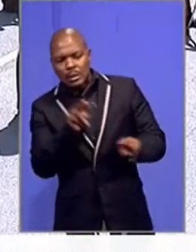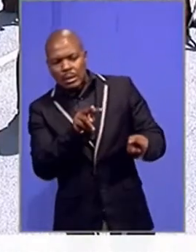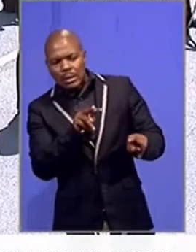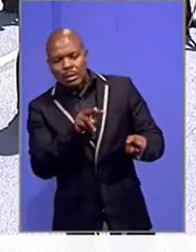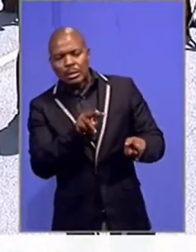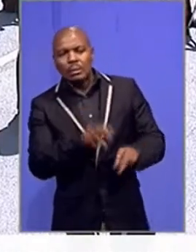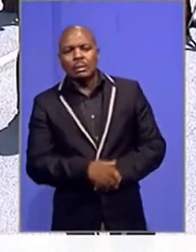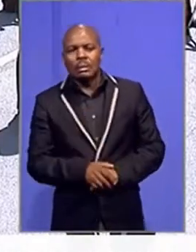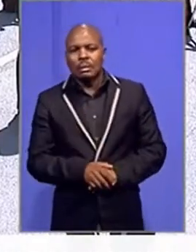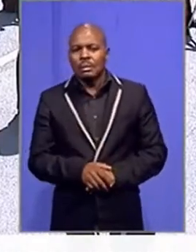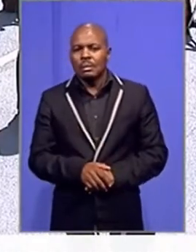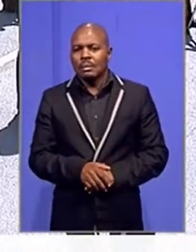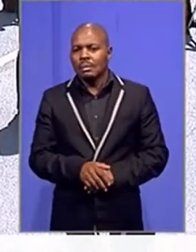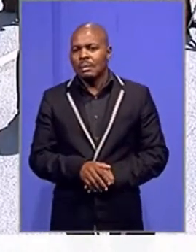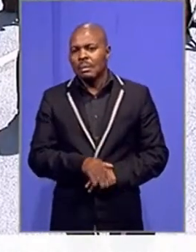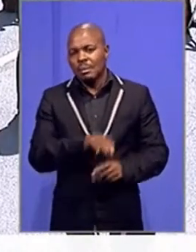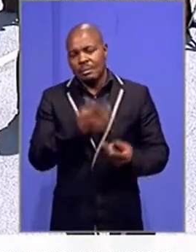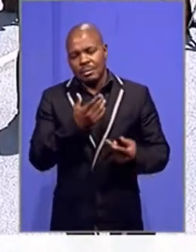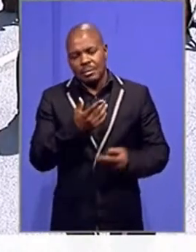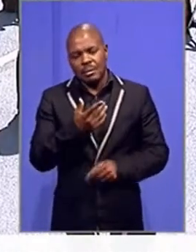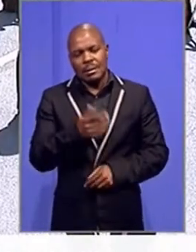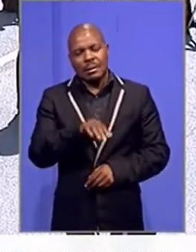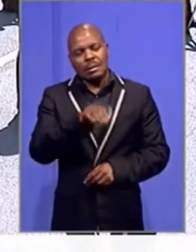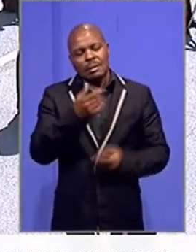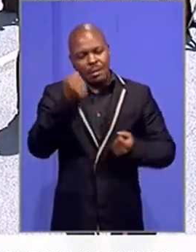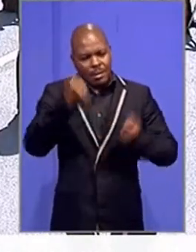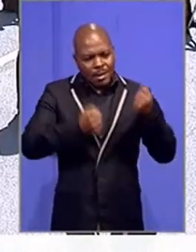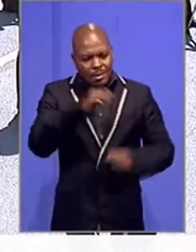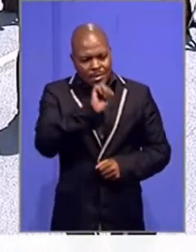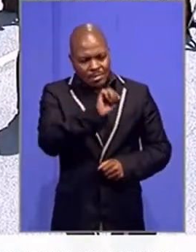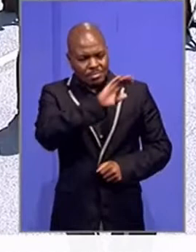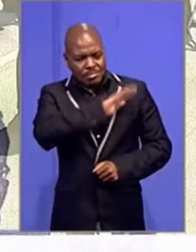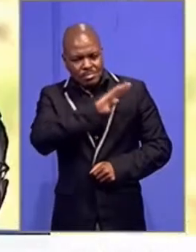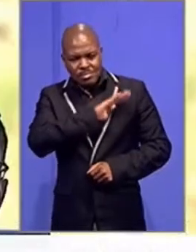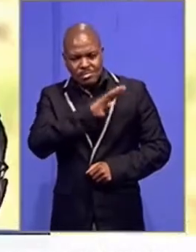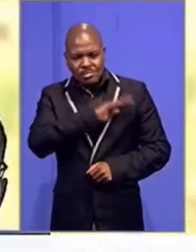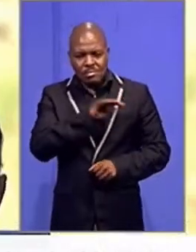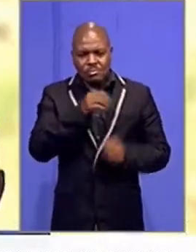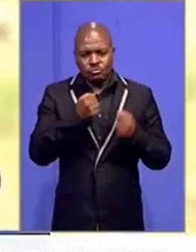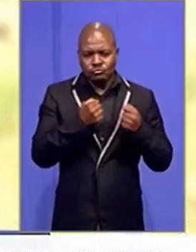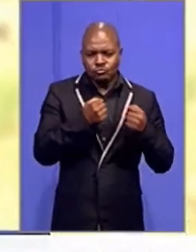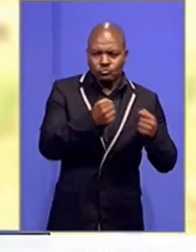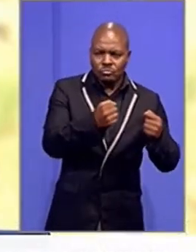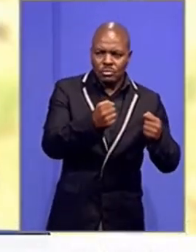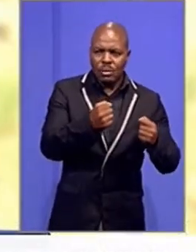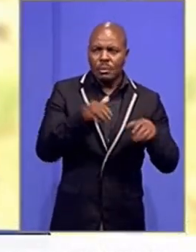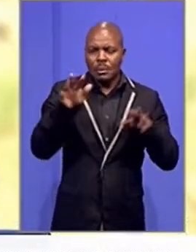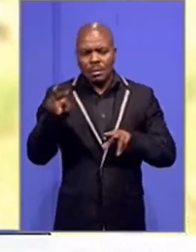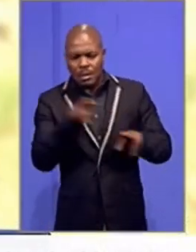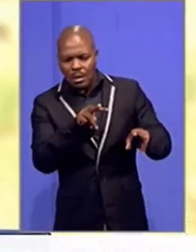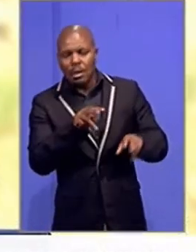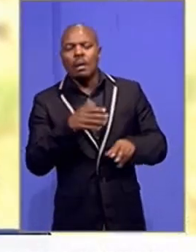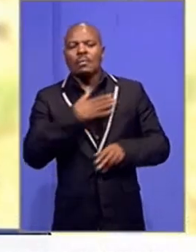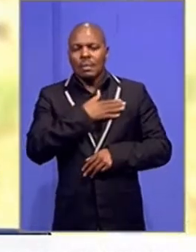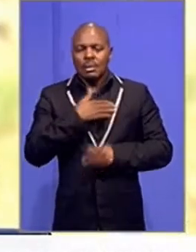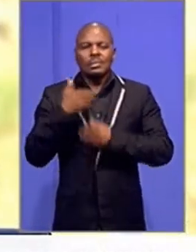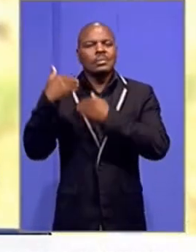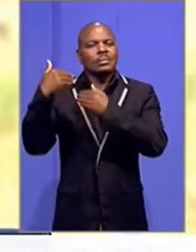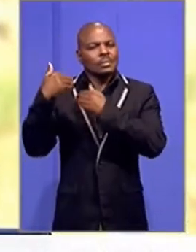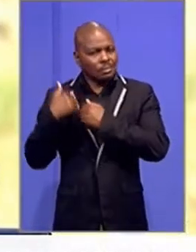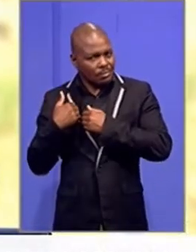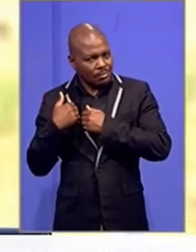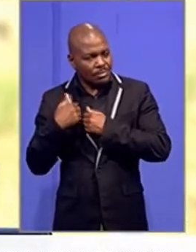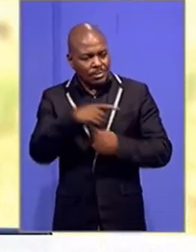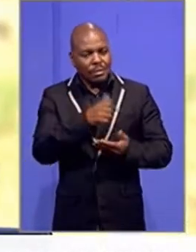and just the sight of a SANDF vehicle keeping us safe, restoring